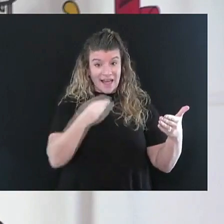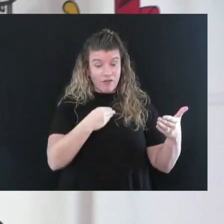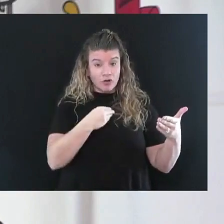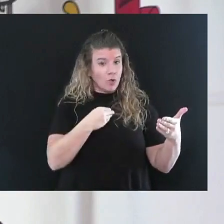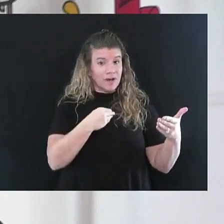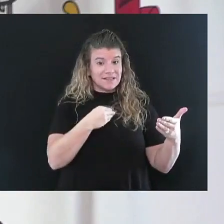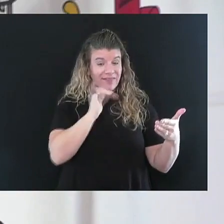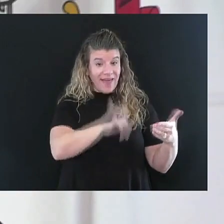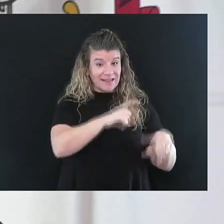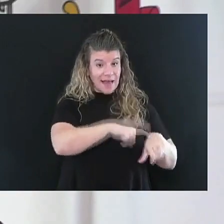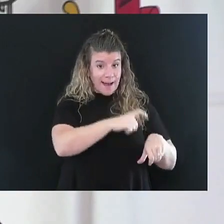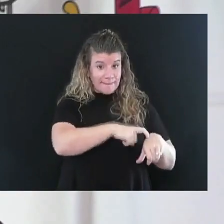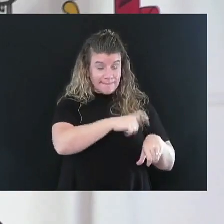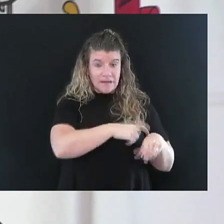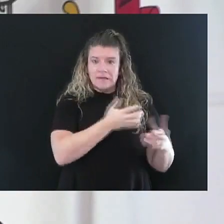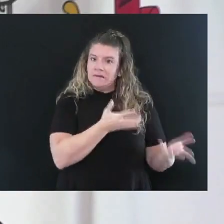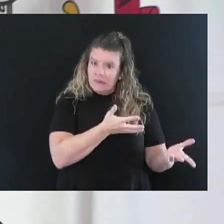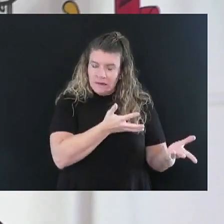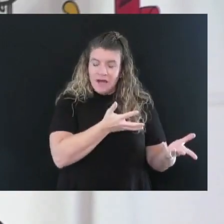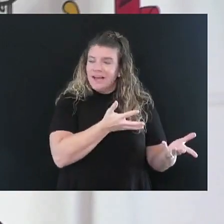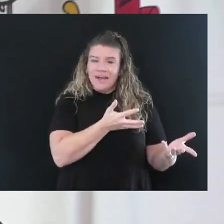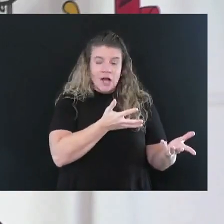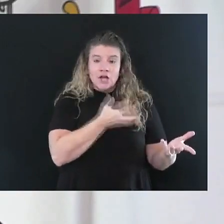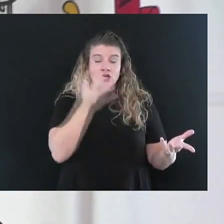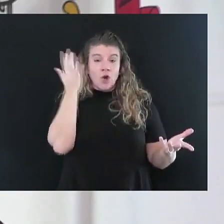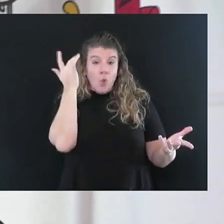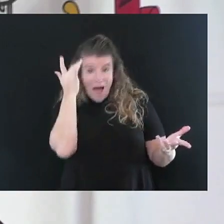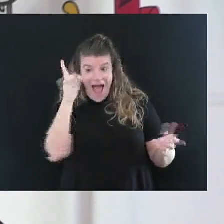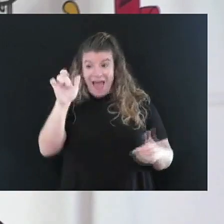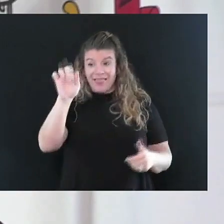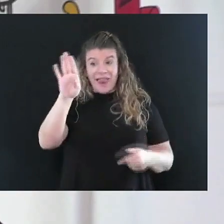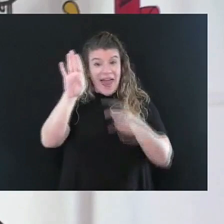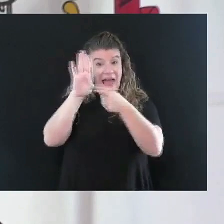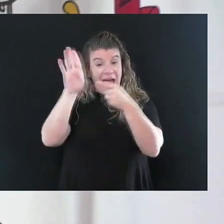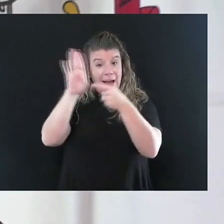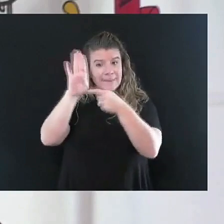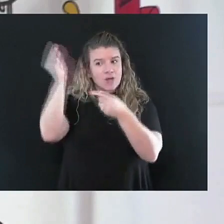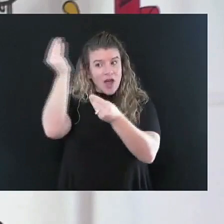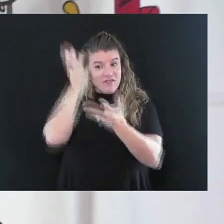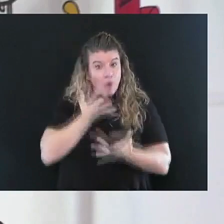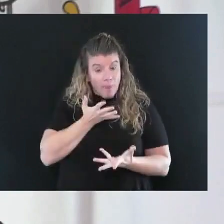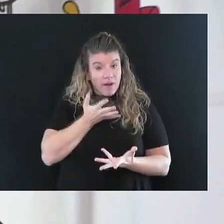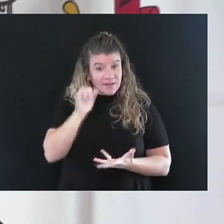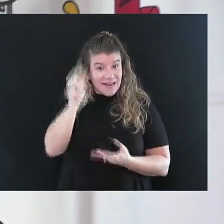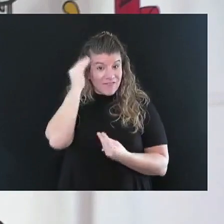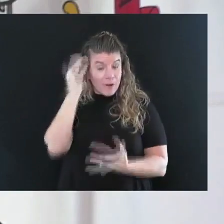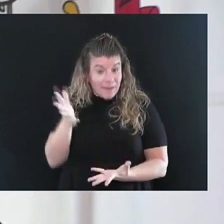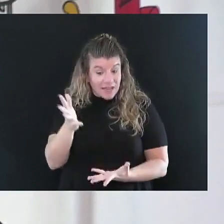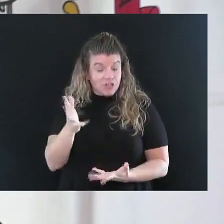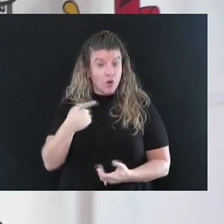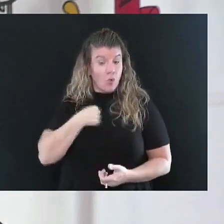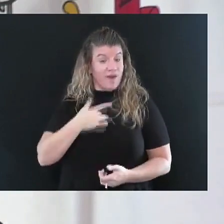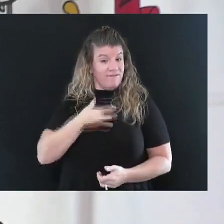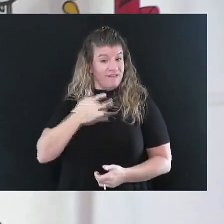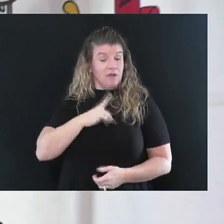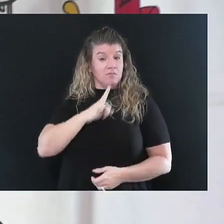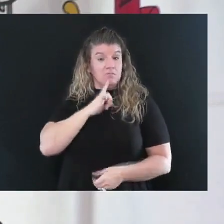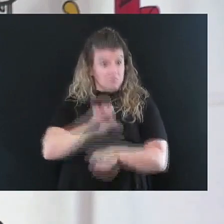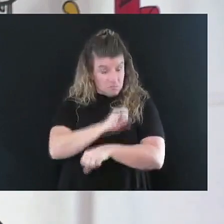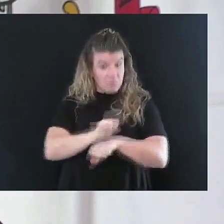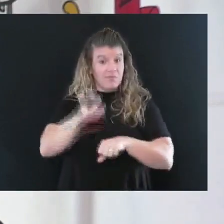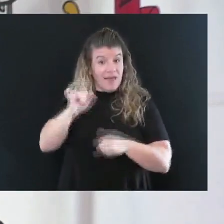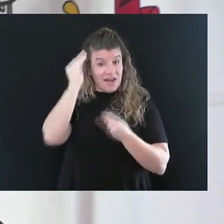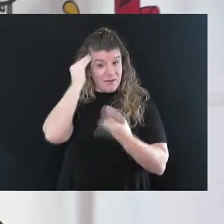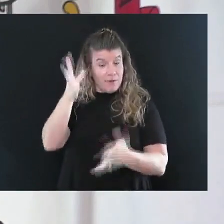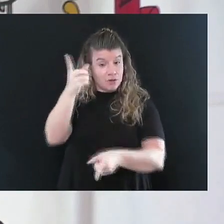we did then, because the labs had given us this information and we were absolutely certain of the